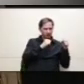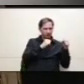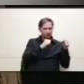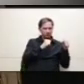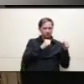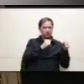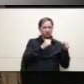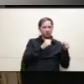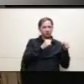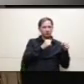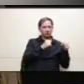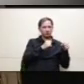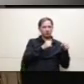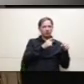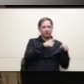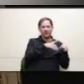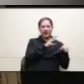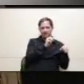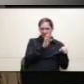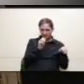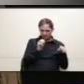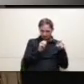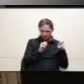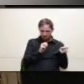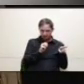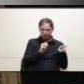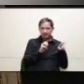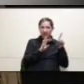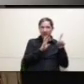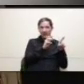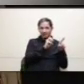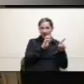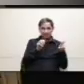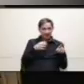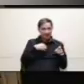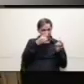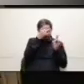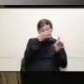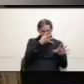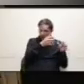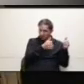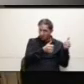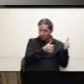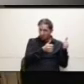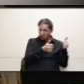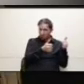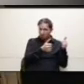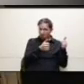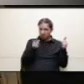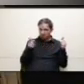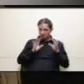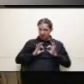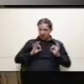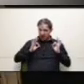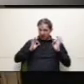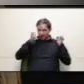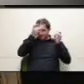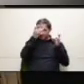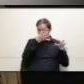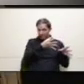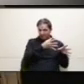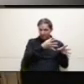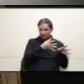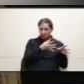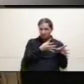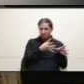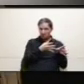in favor of the MM. The MM is informed by the mayor is informed of